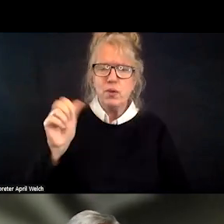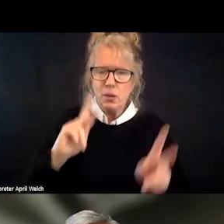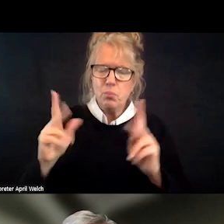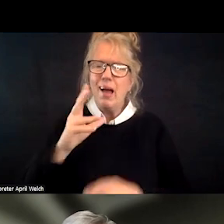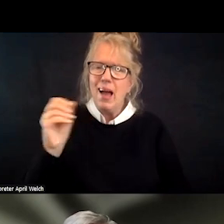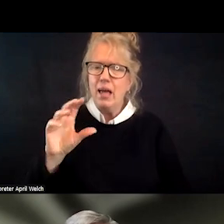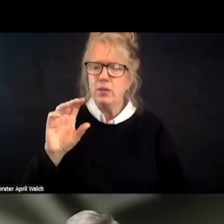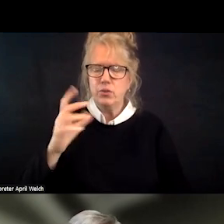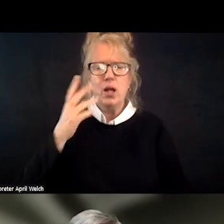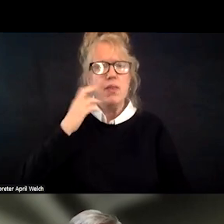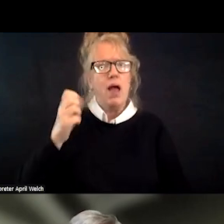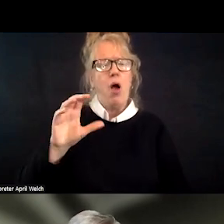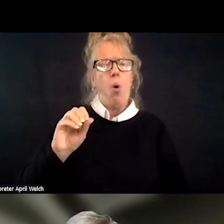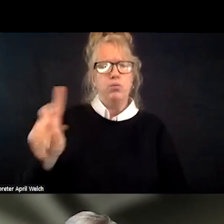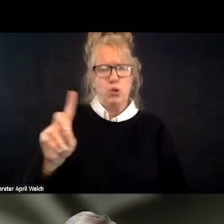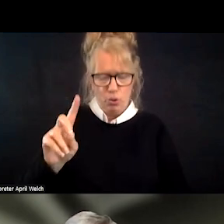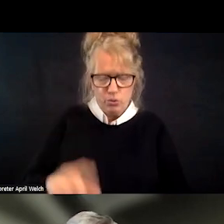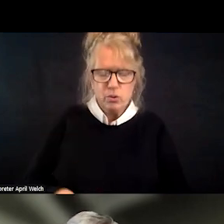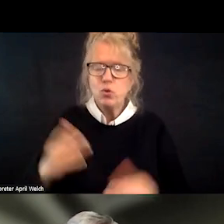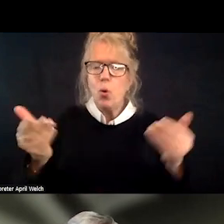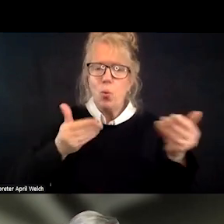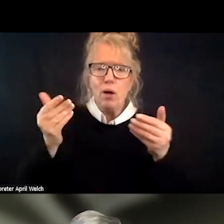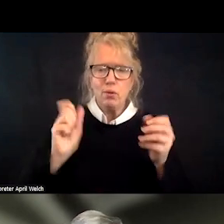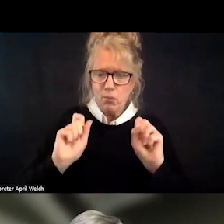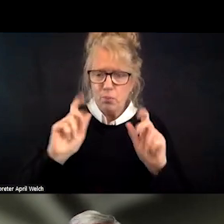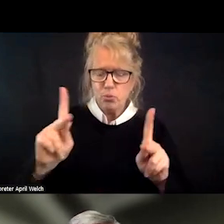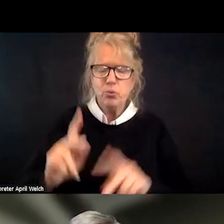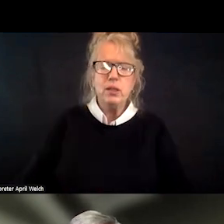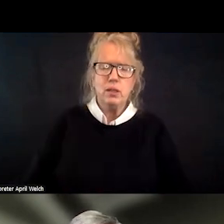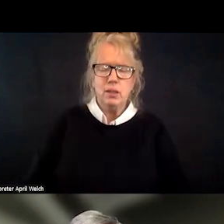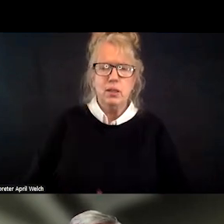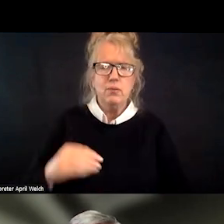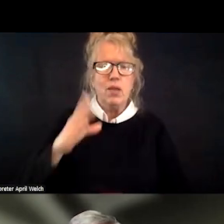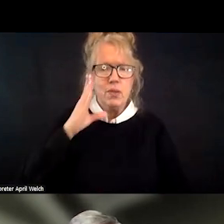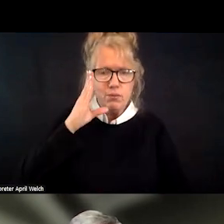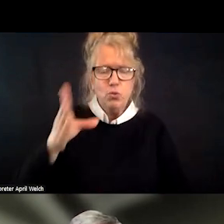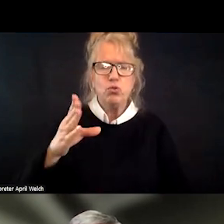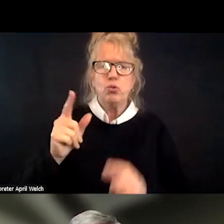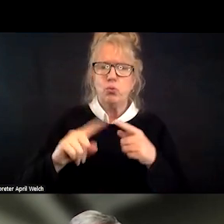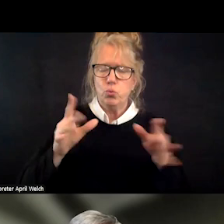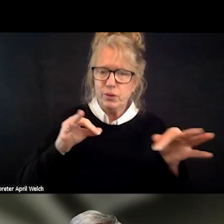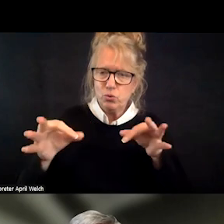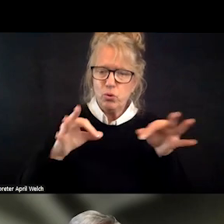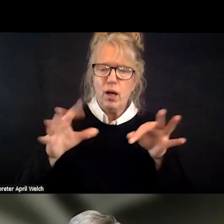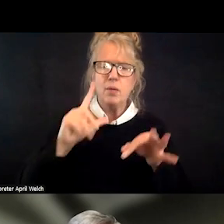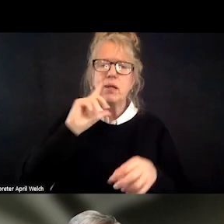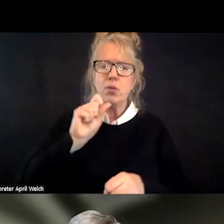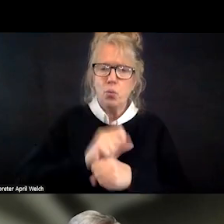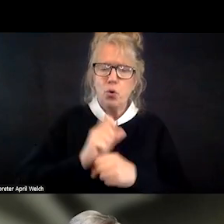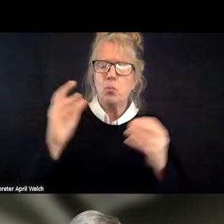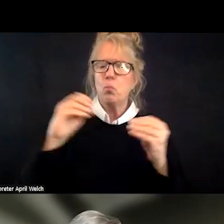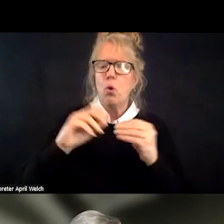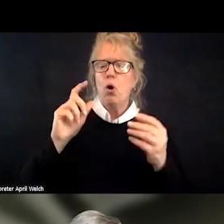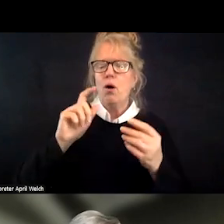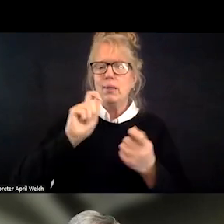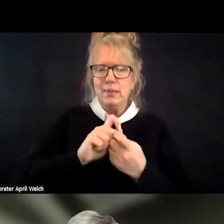overdose. And so I would welcome the opportunity in the future to describe this work in more detail, as